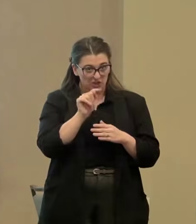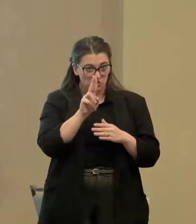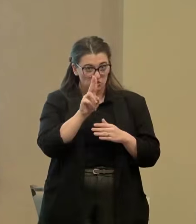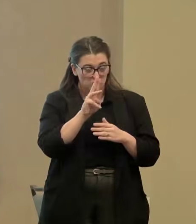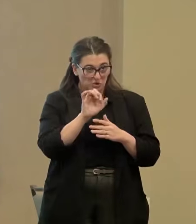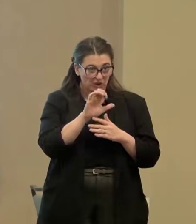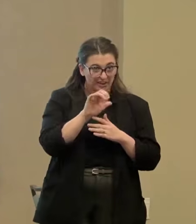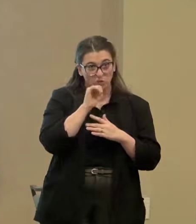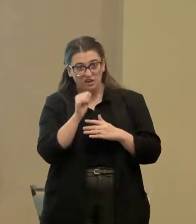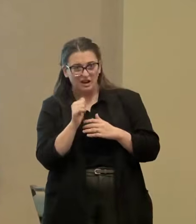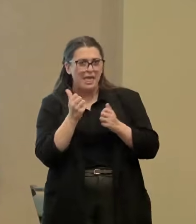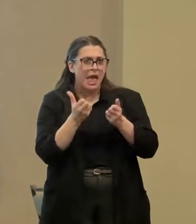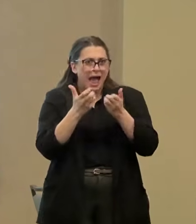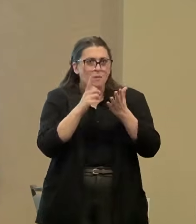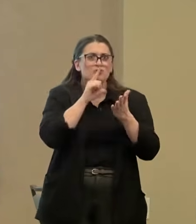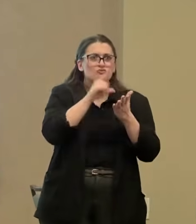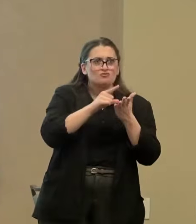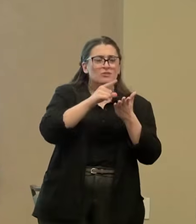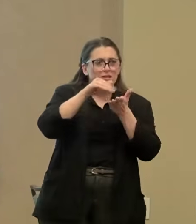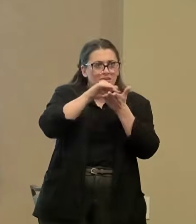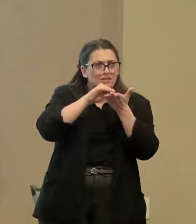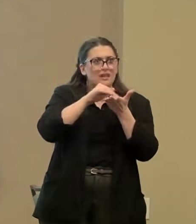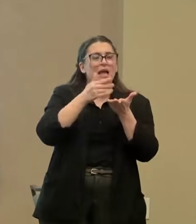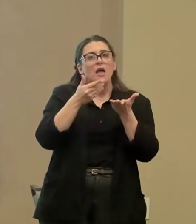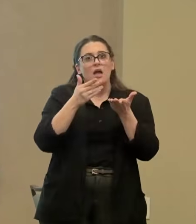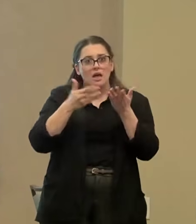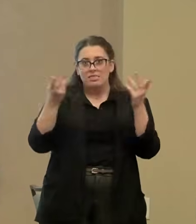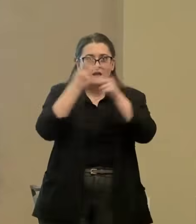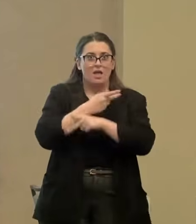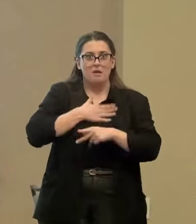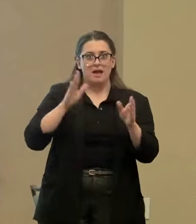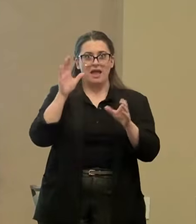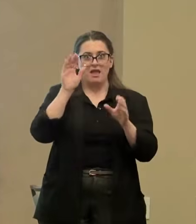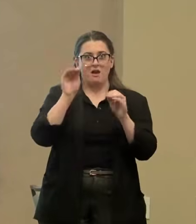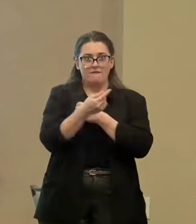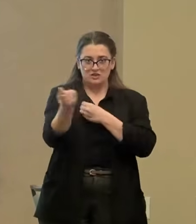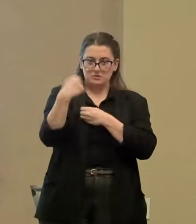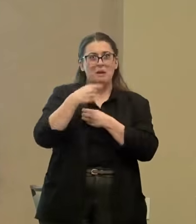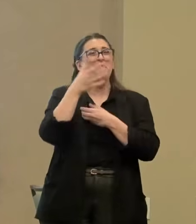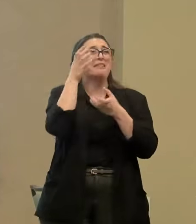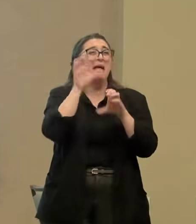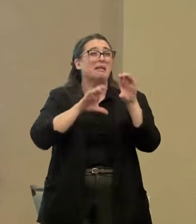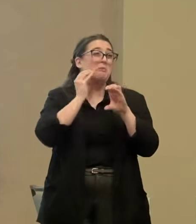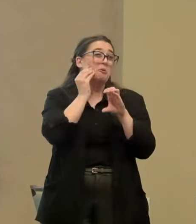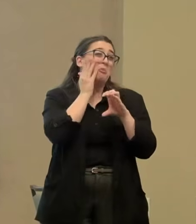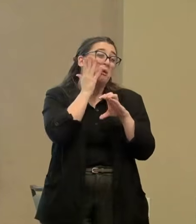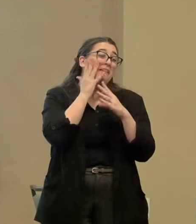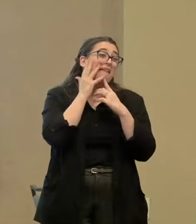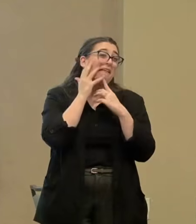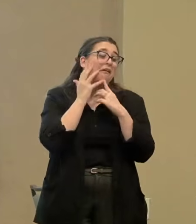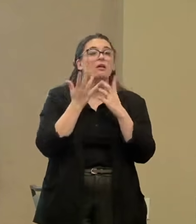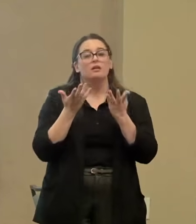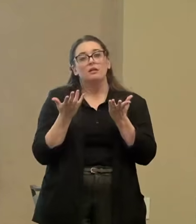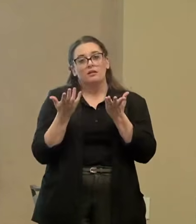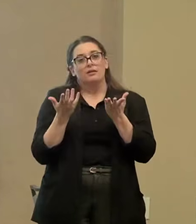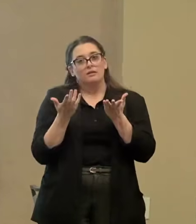What's the concentration of the turmeric? And now you're in my office for a chemical burn. So I say everything with moderation and research, but there's absolutely a